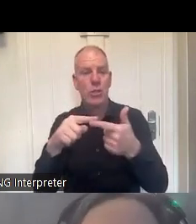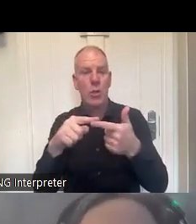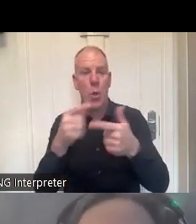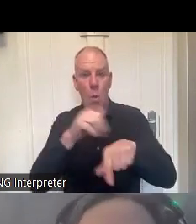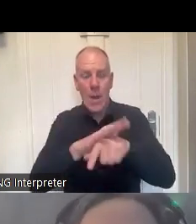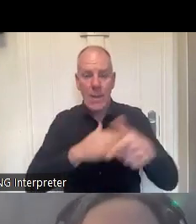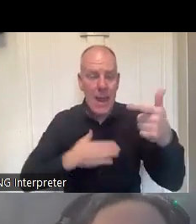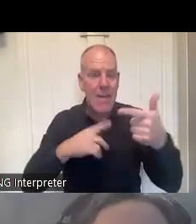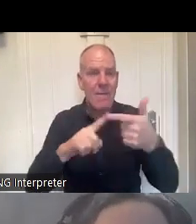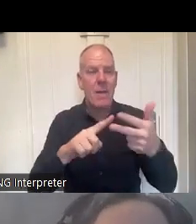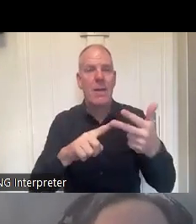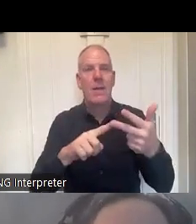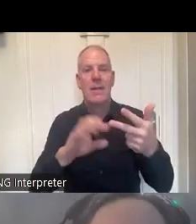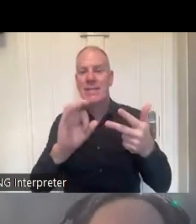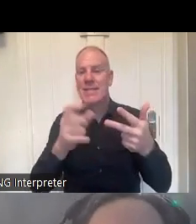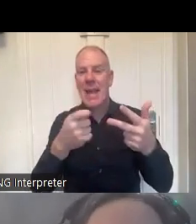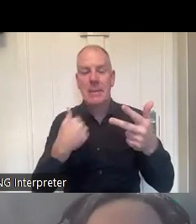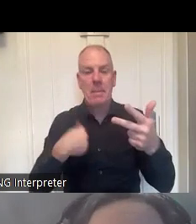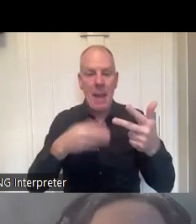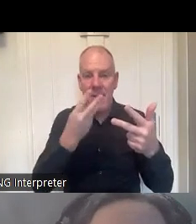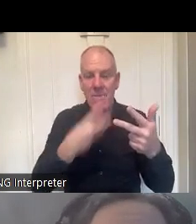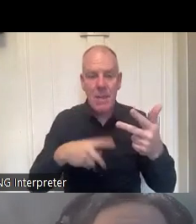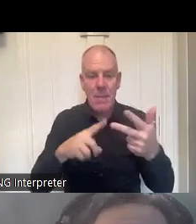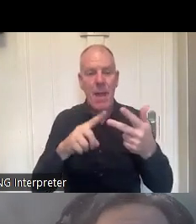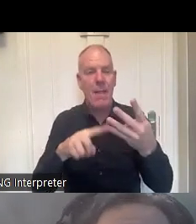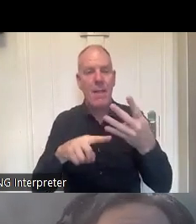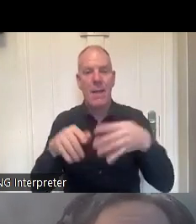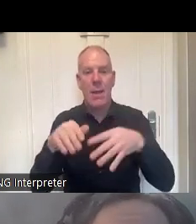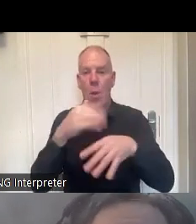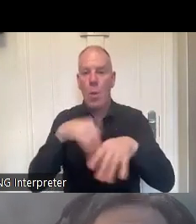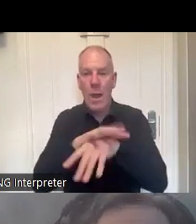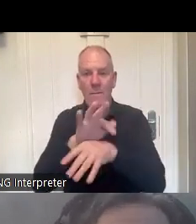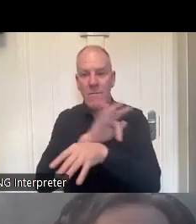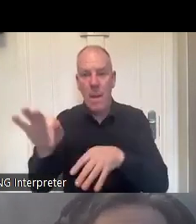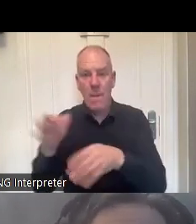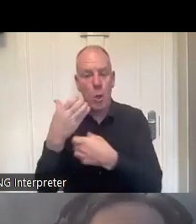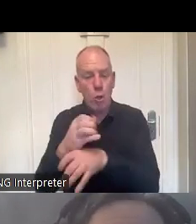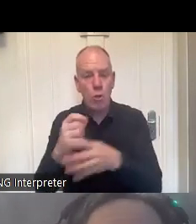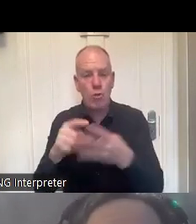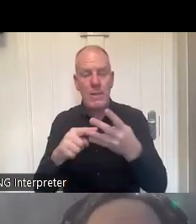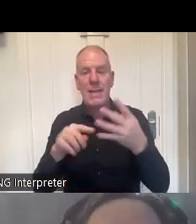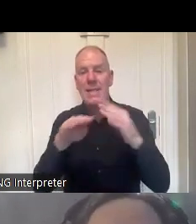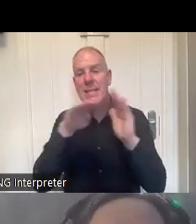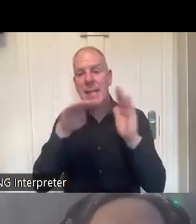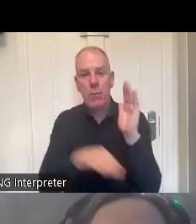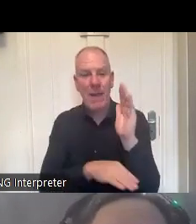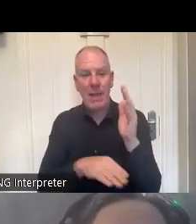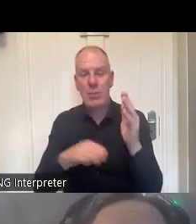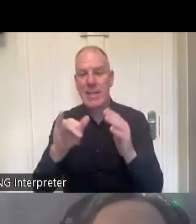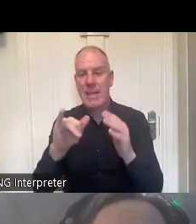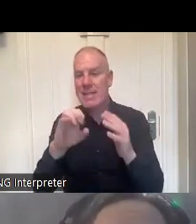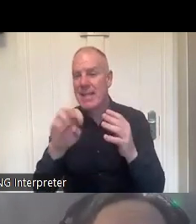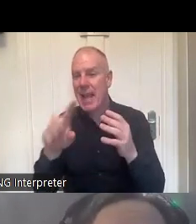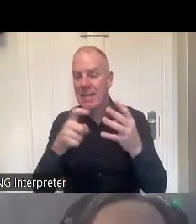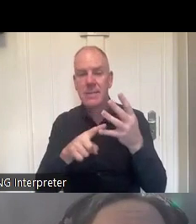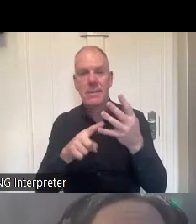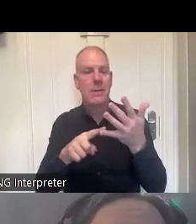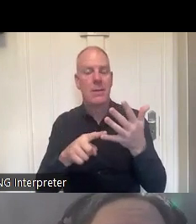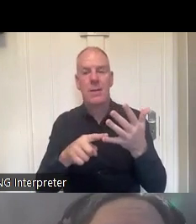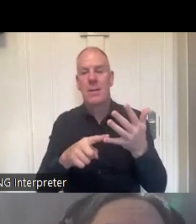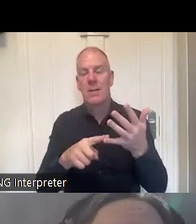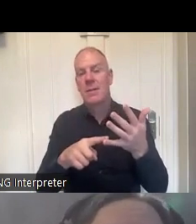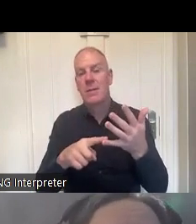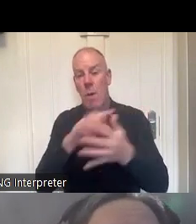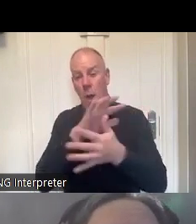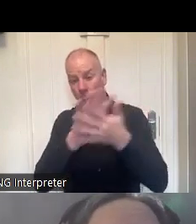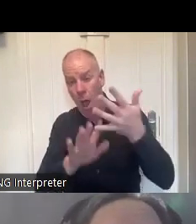language, country of birth, ethnicity, deprivation index, which is a really key one for health, by small area level. So within